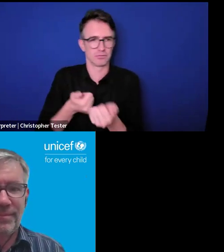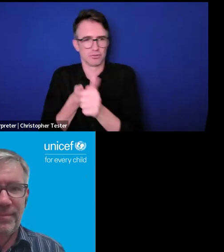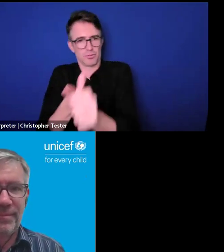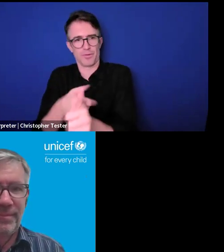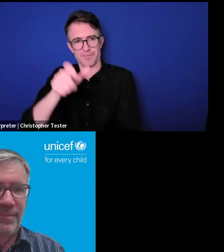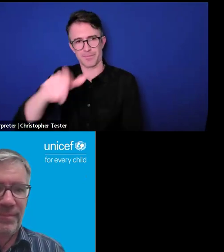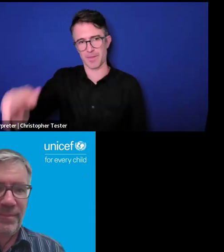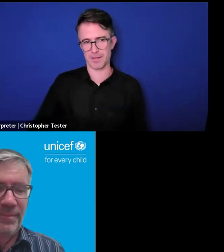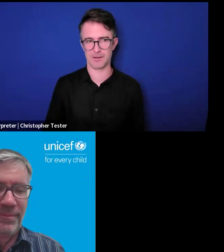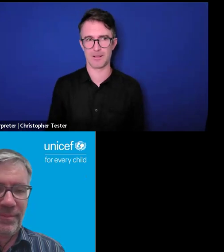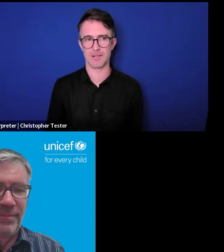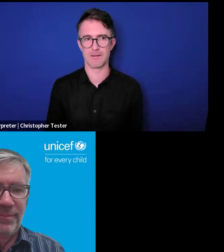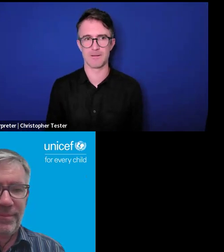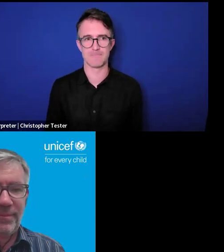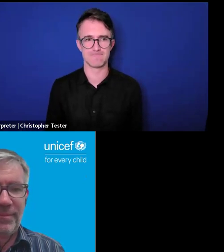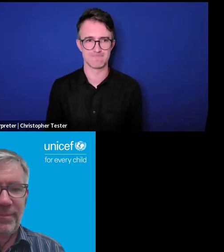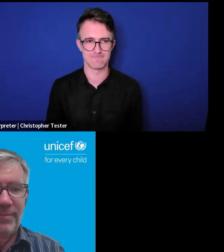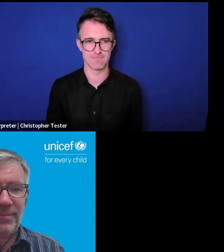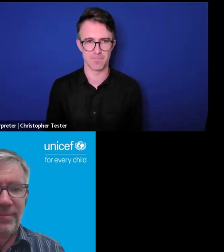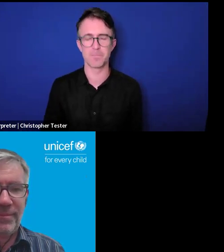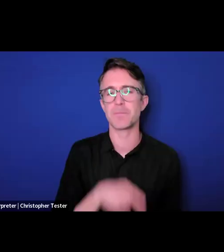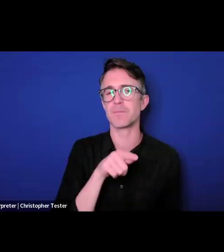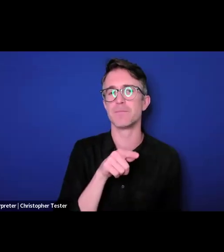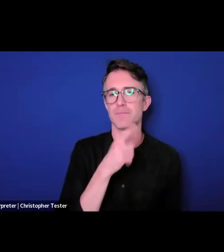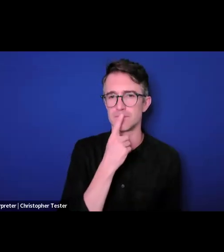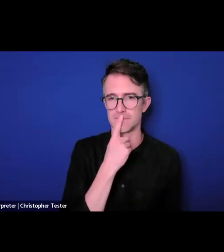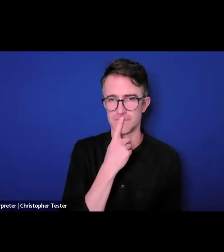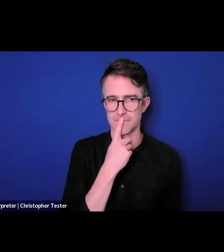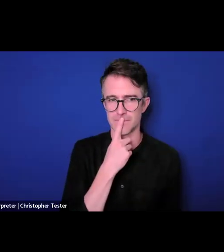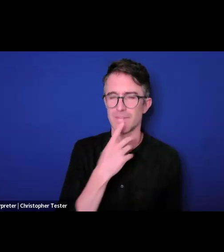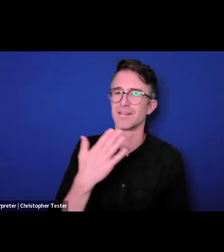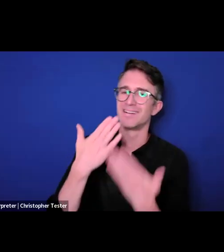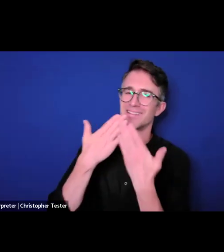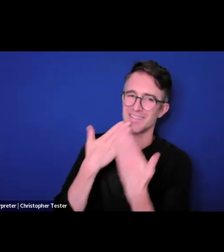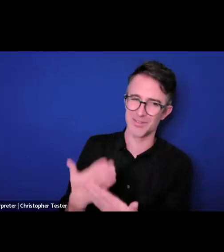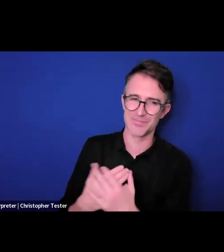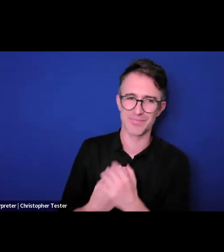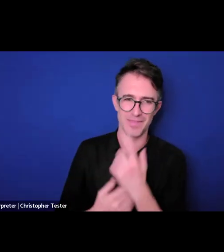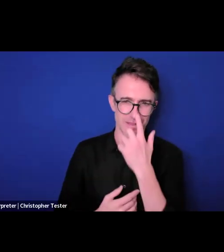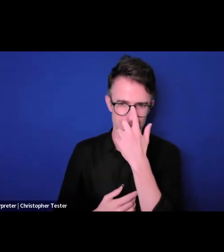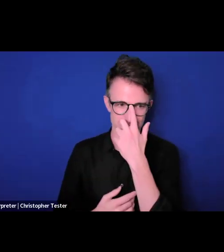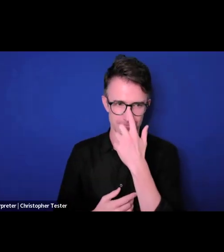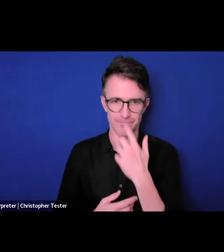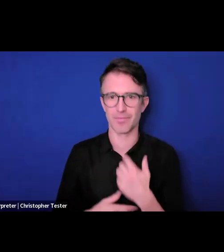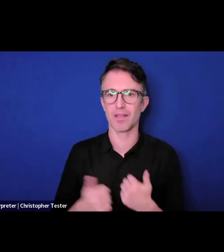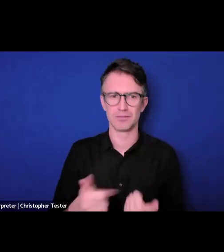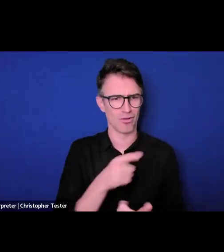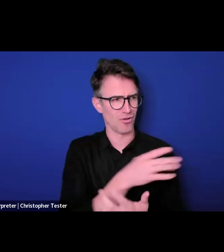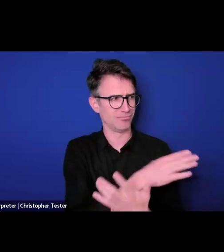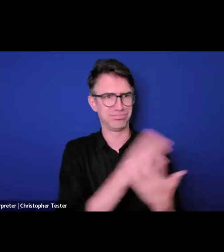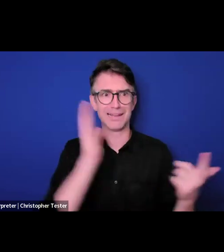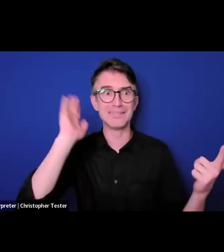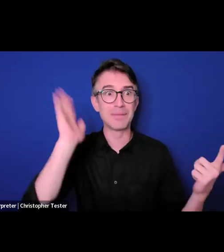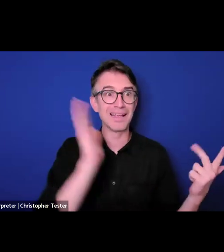Thank you so much, Alex. And thank you so much for all the presenters who have presented before